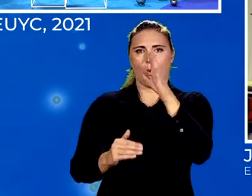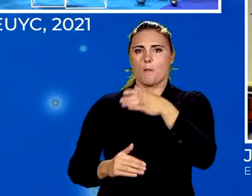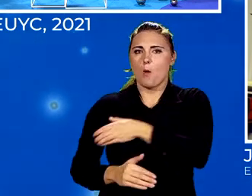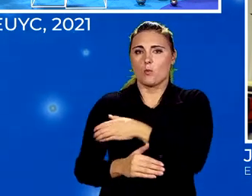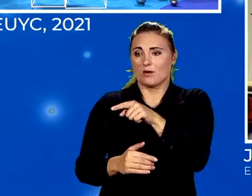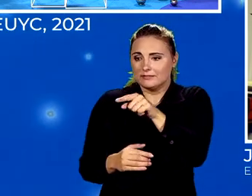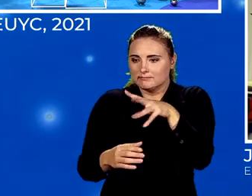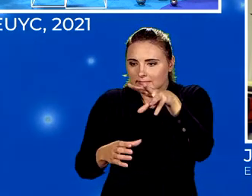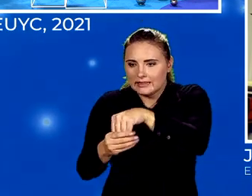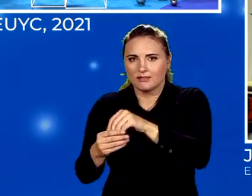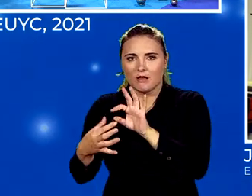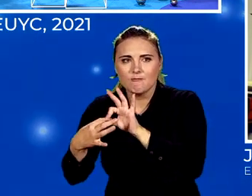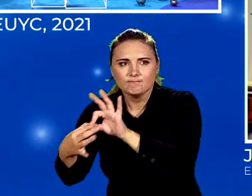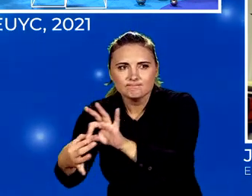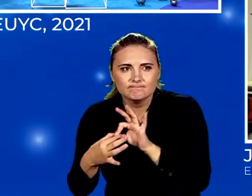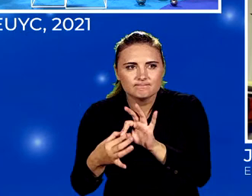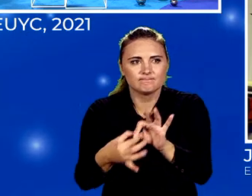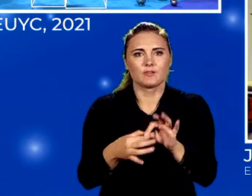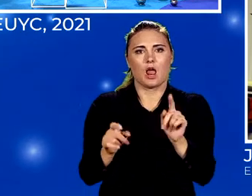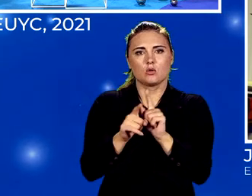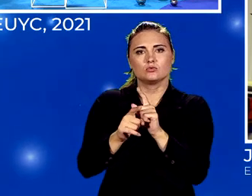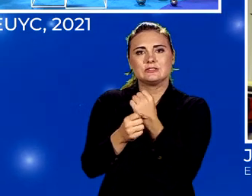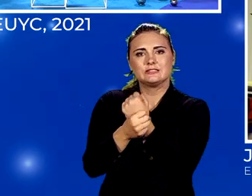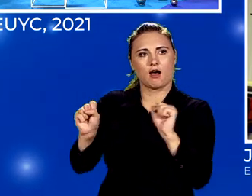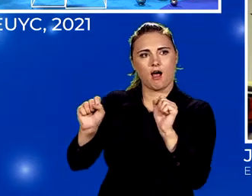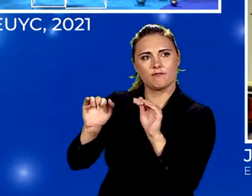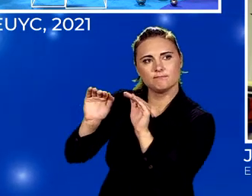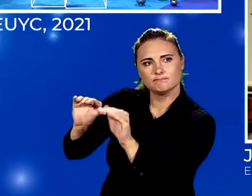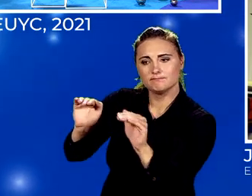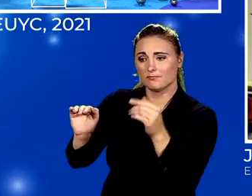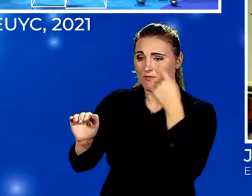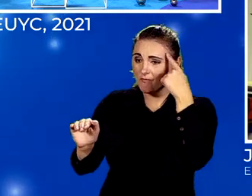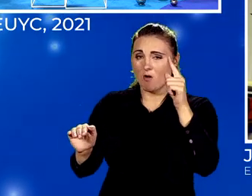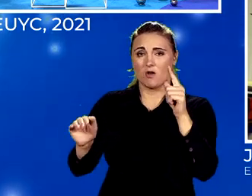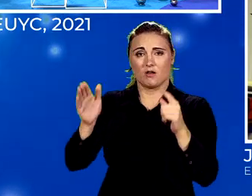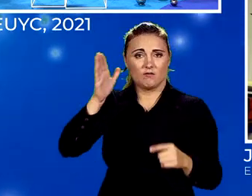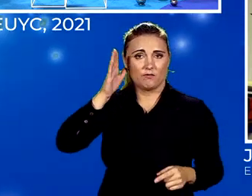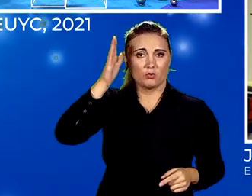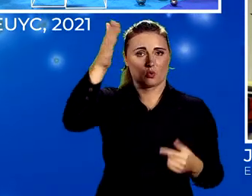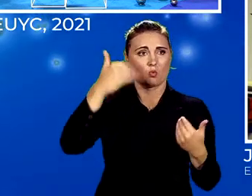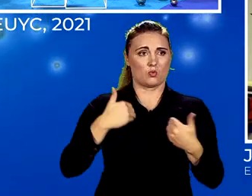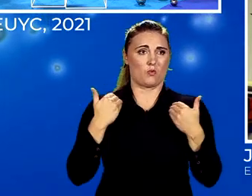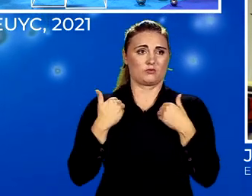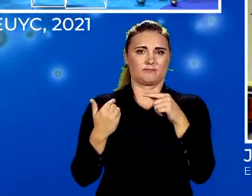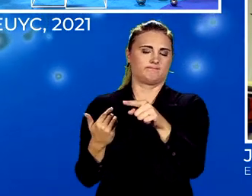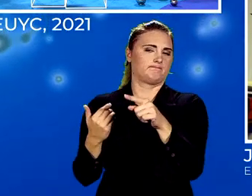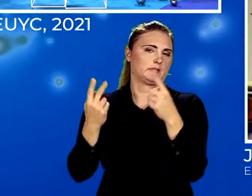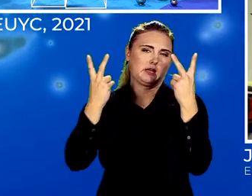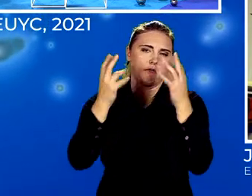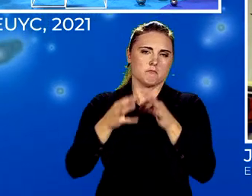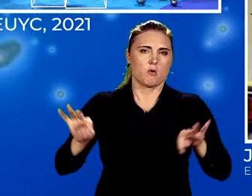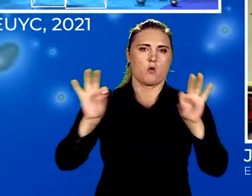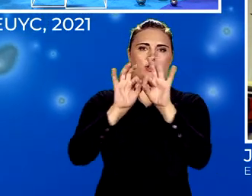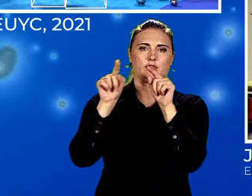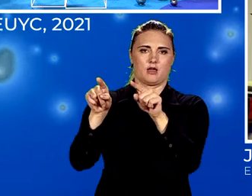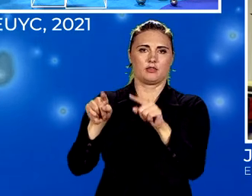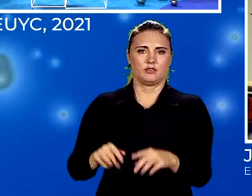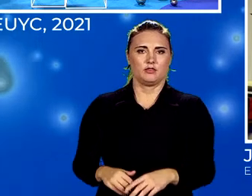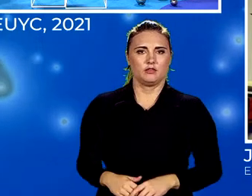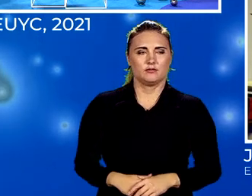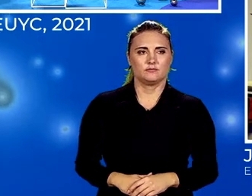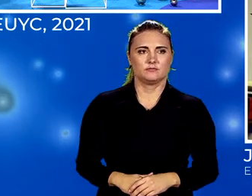to protecting young people's future, and with a strong focus on sustainability and inclusion, because these are the two things that young